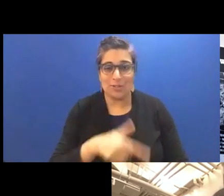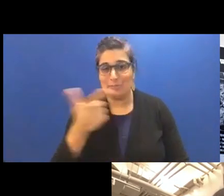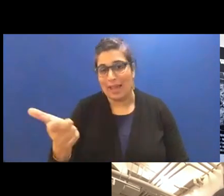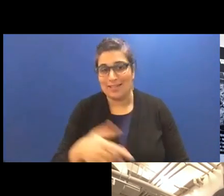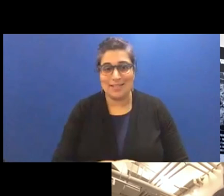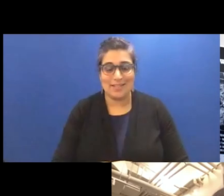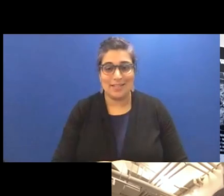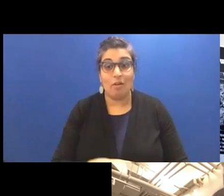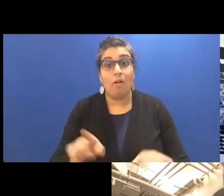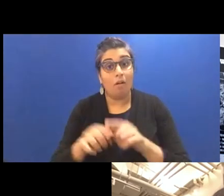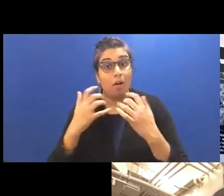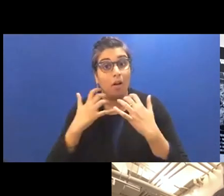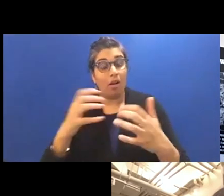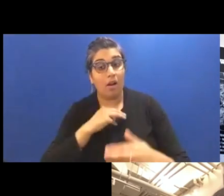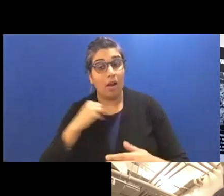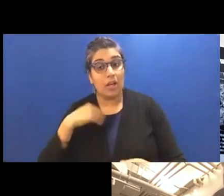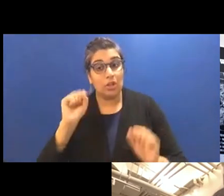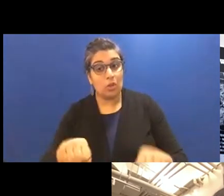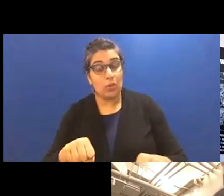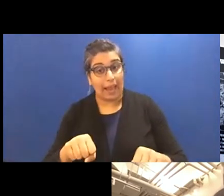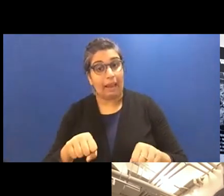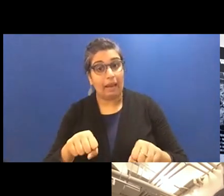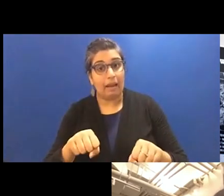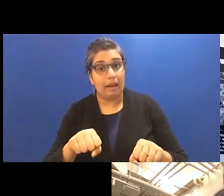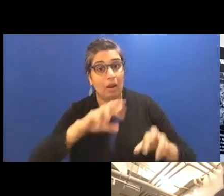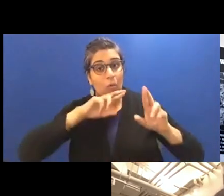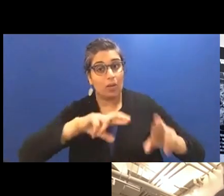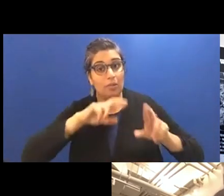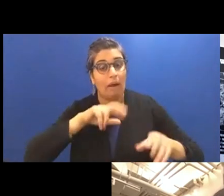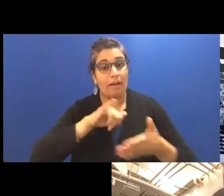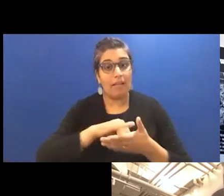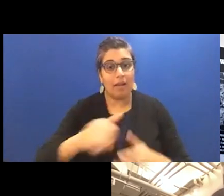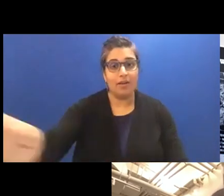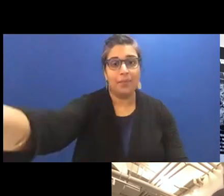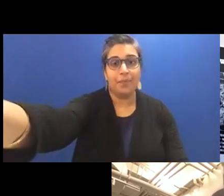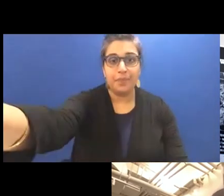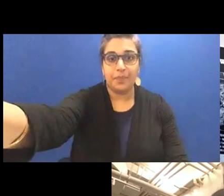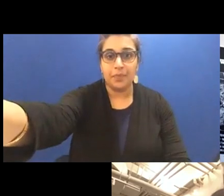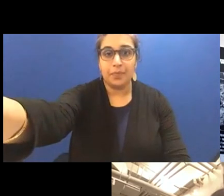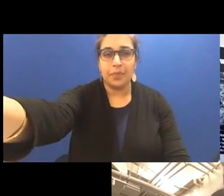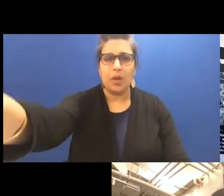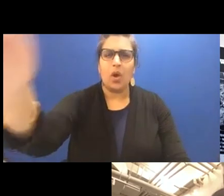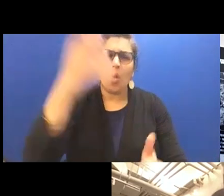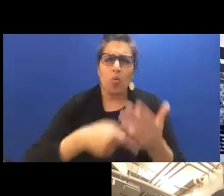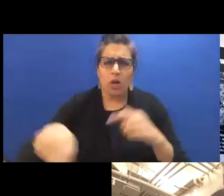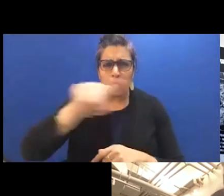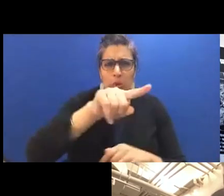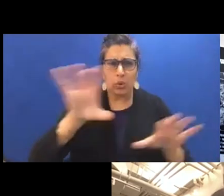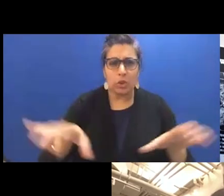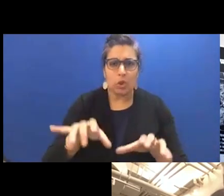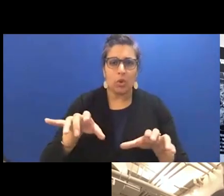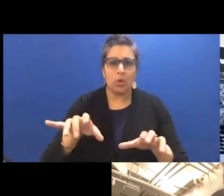also audience members, that you can also respond to that. You know, what do you do